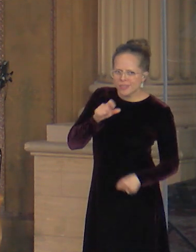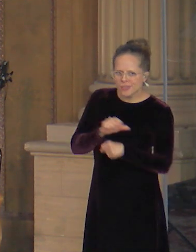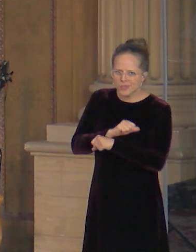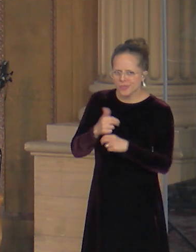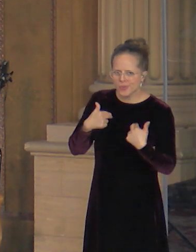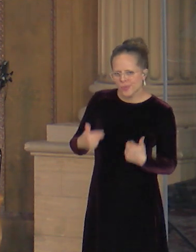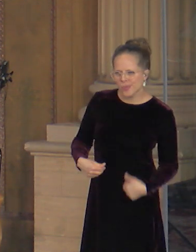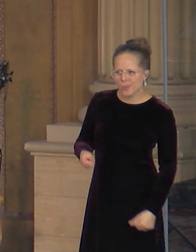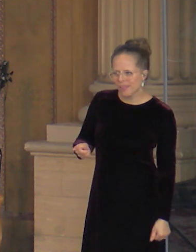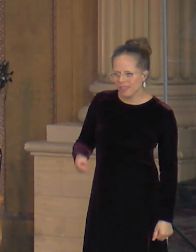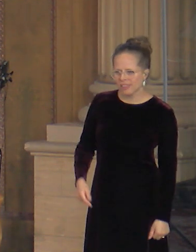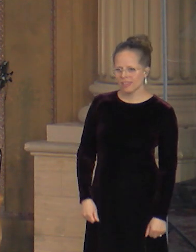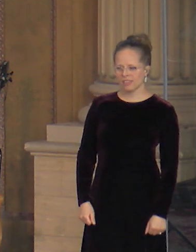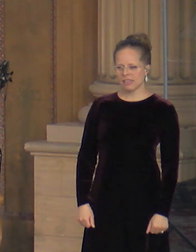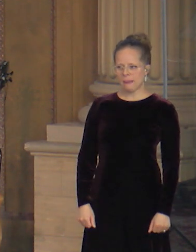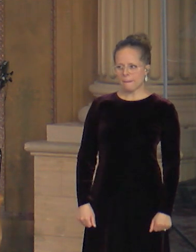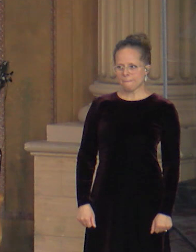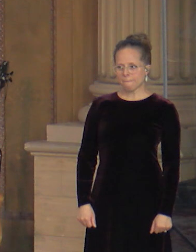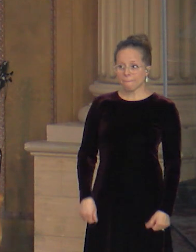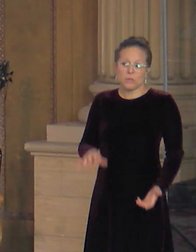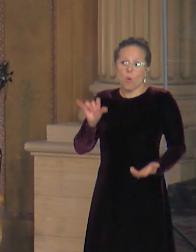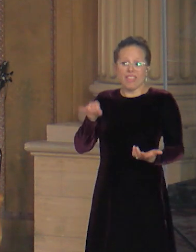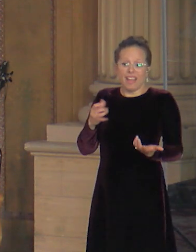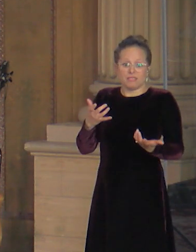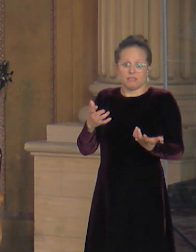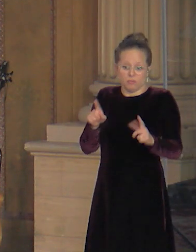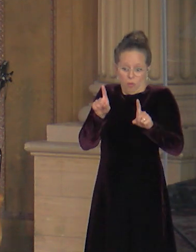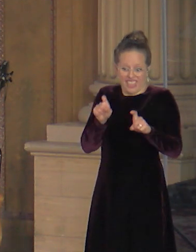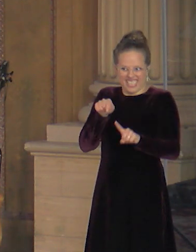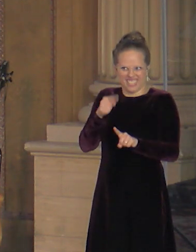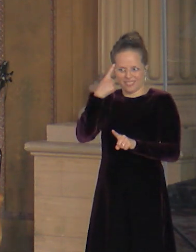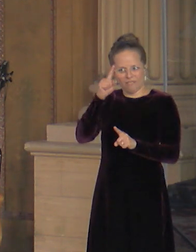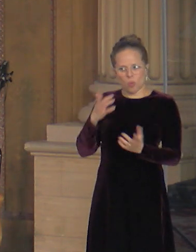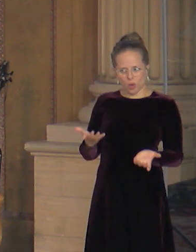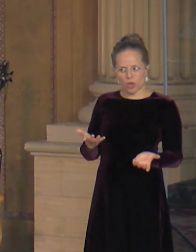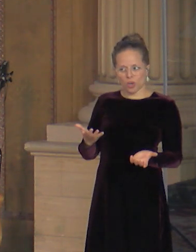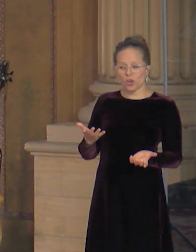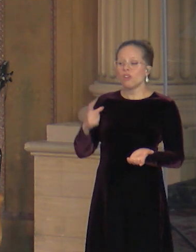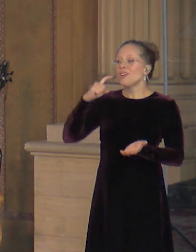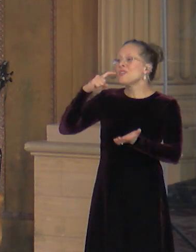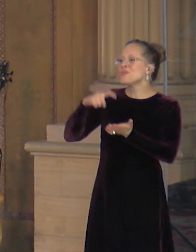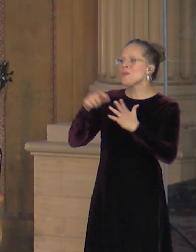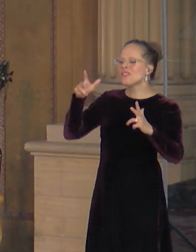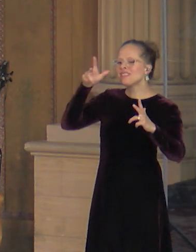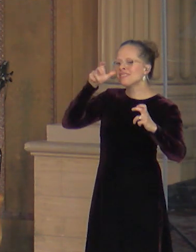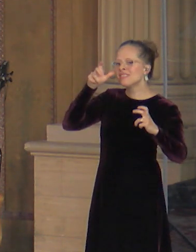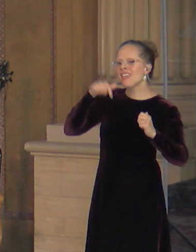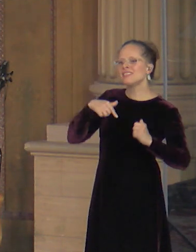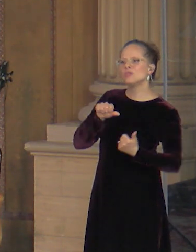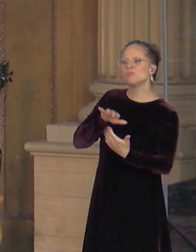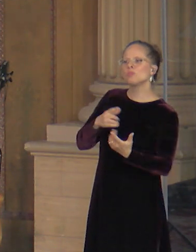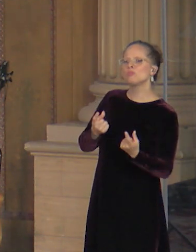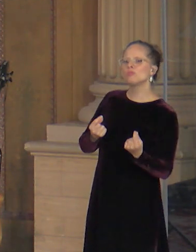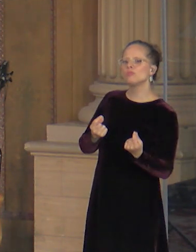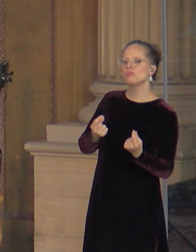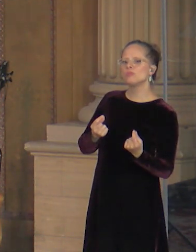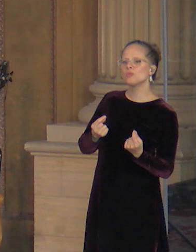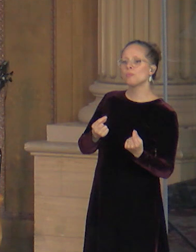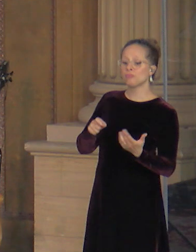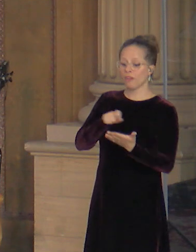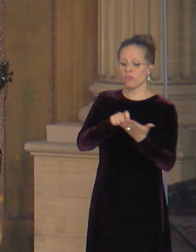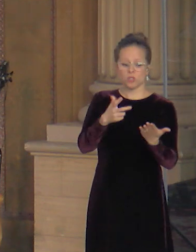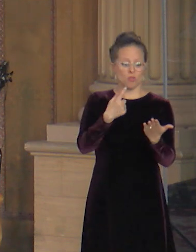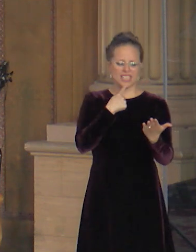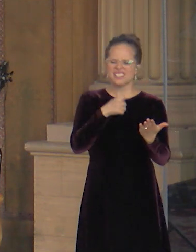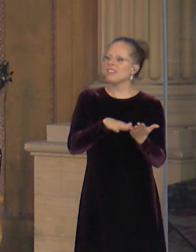so that's what the test is and then notice Satan's tactic here he starts in verse 3